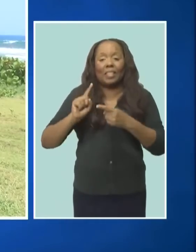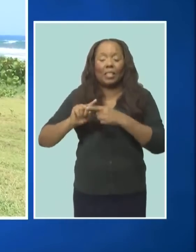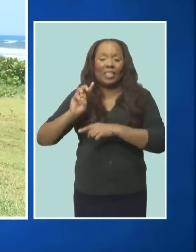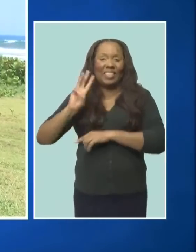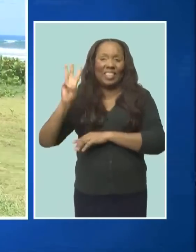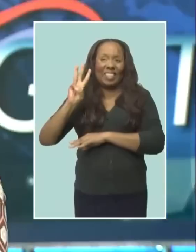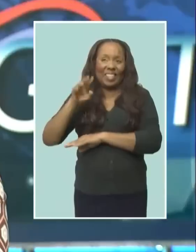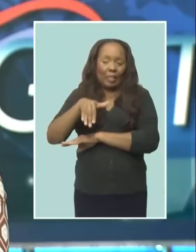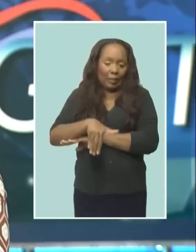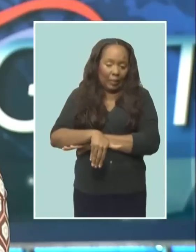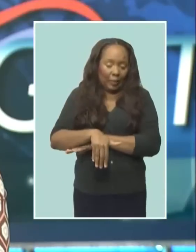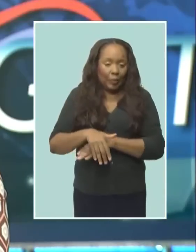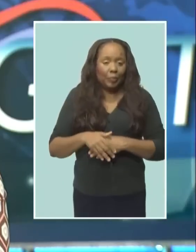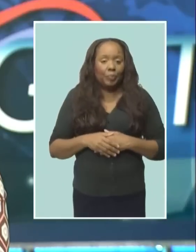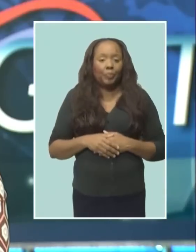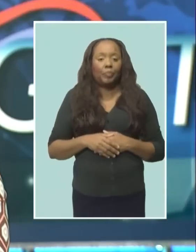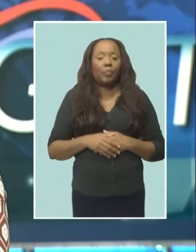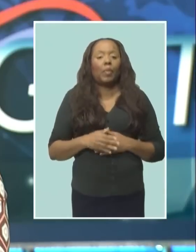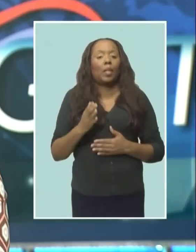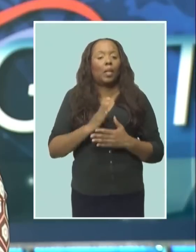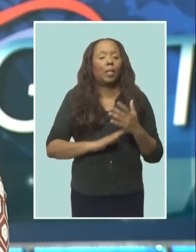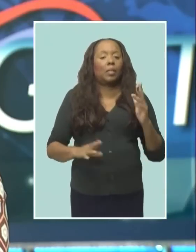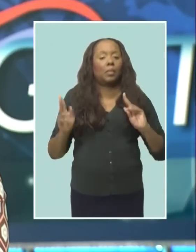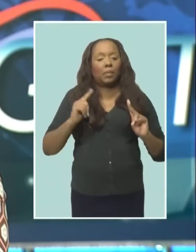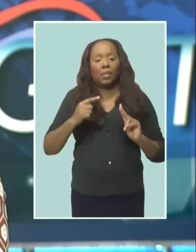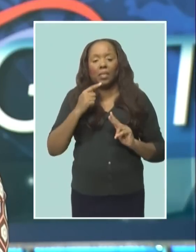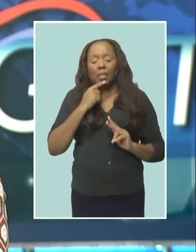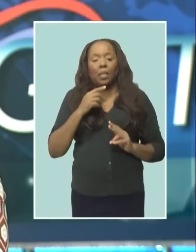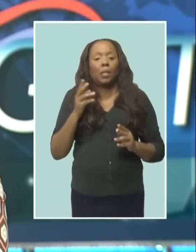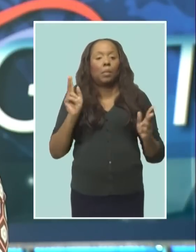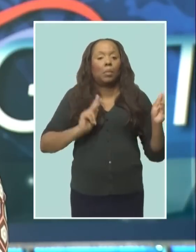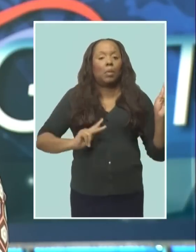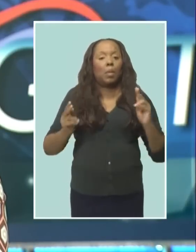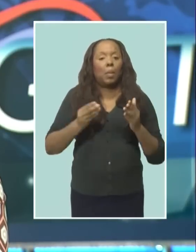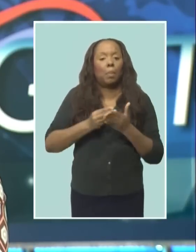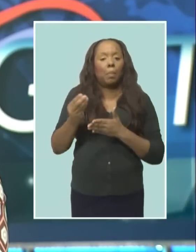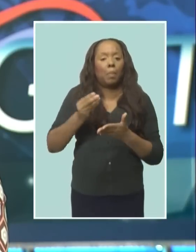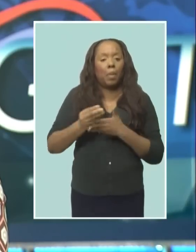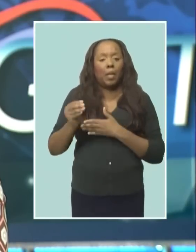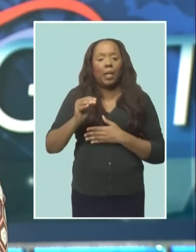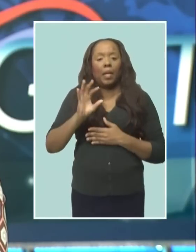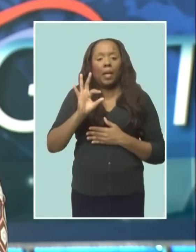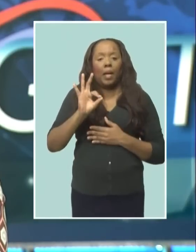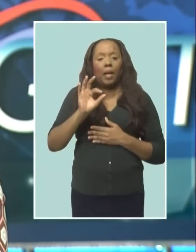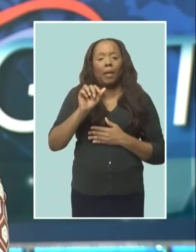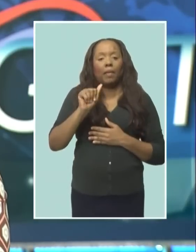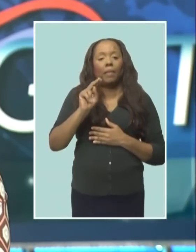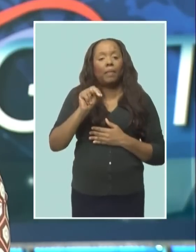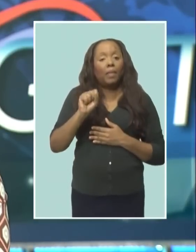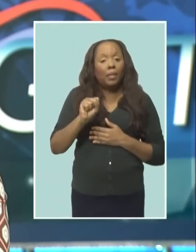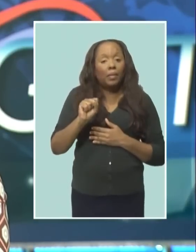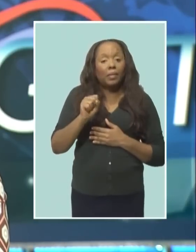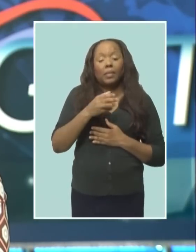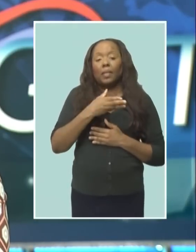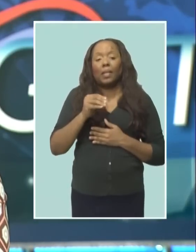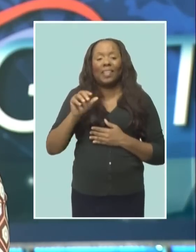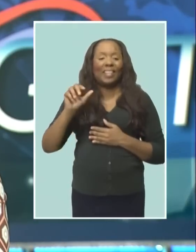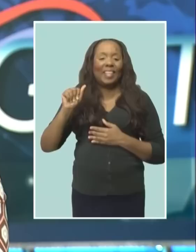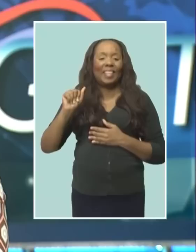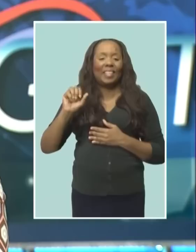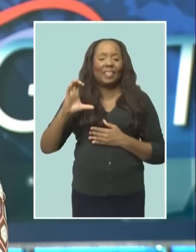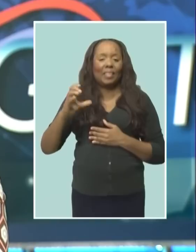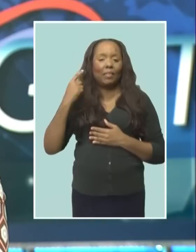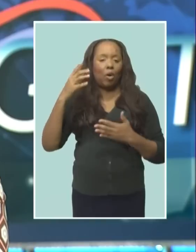p.m. Well, some retailers are reporting an uptick in sales of fans and air-conditioned units. Similarly, at least